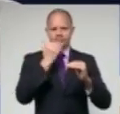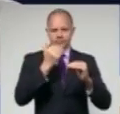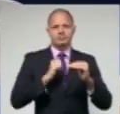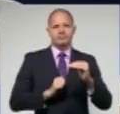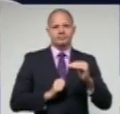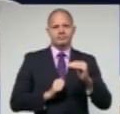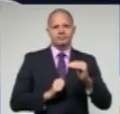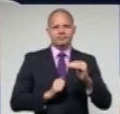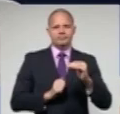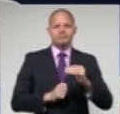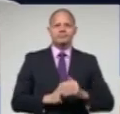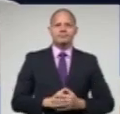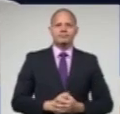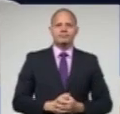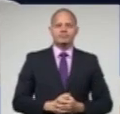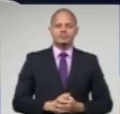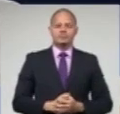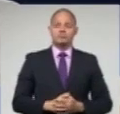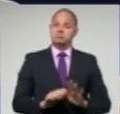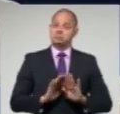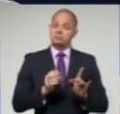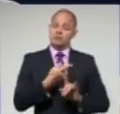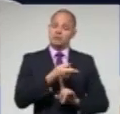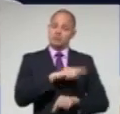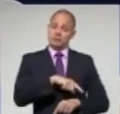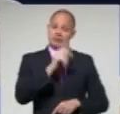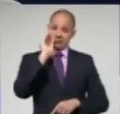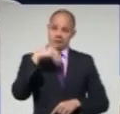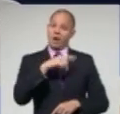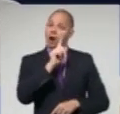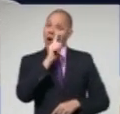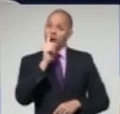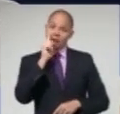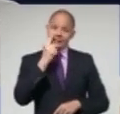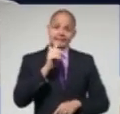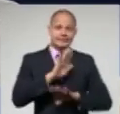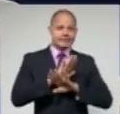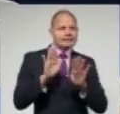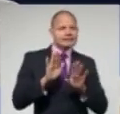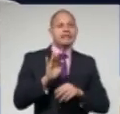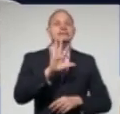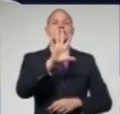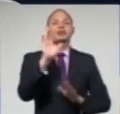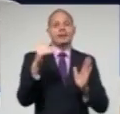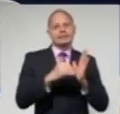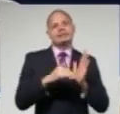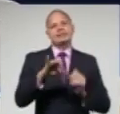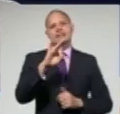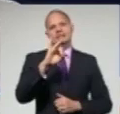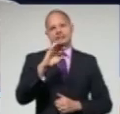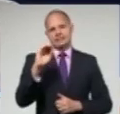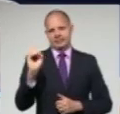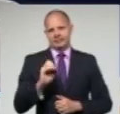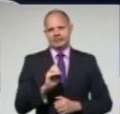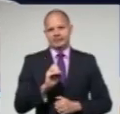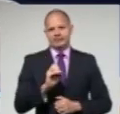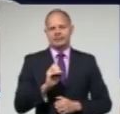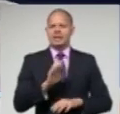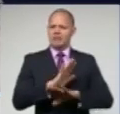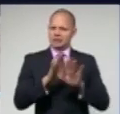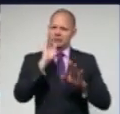579 in Villa Clara's Hygiene, Epidemiology and Microbiology Center, 456 in Havana's,